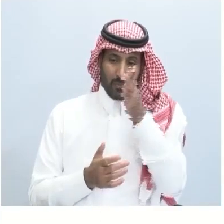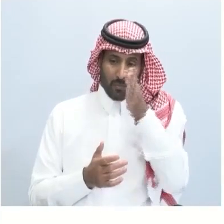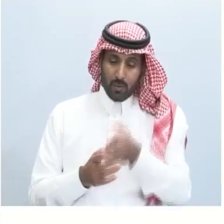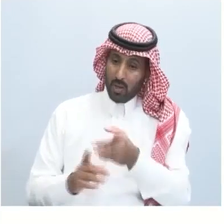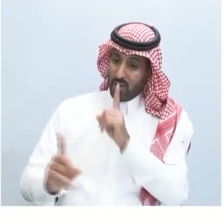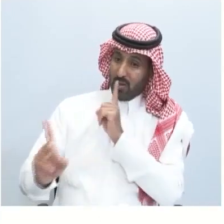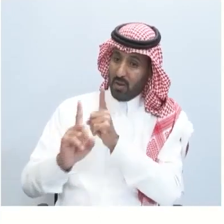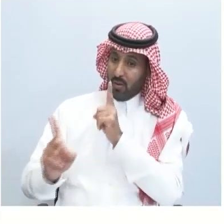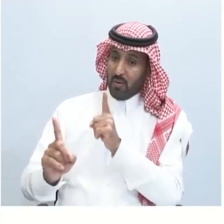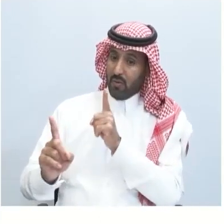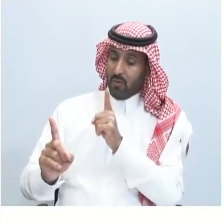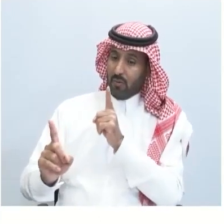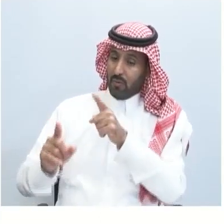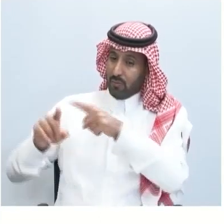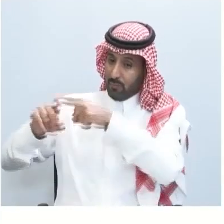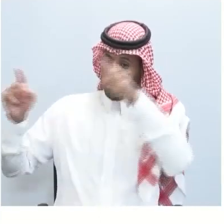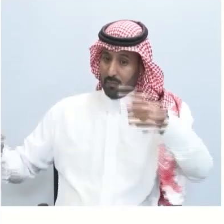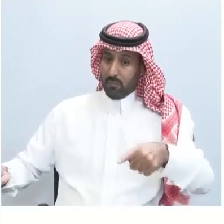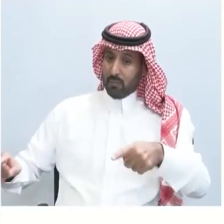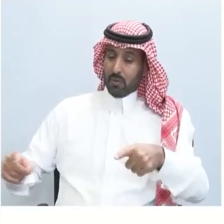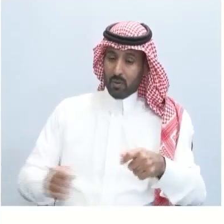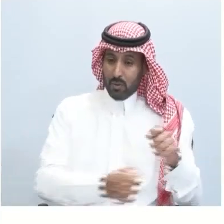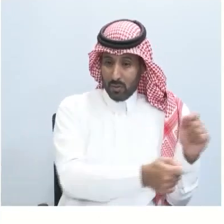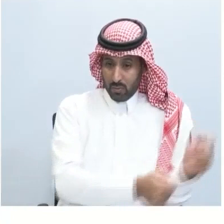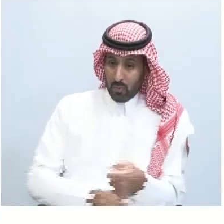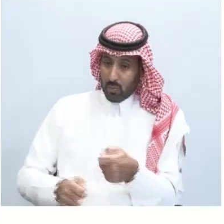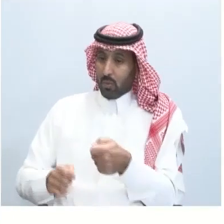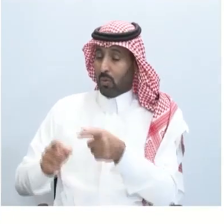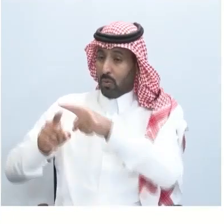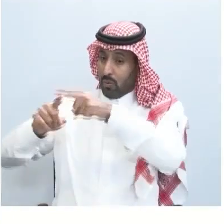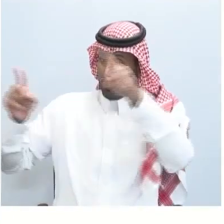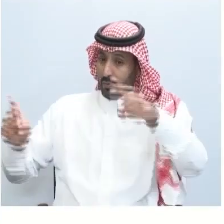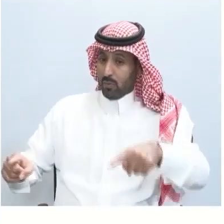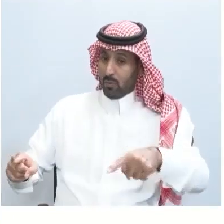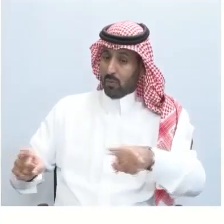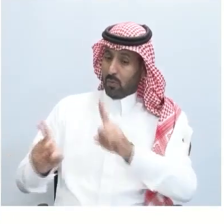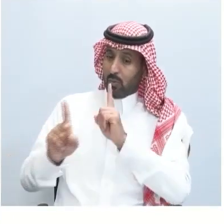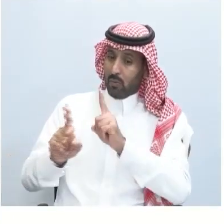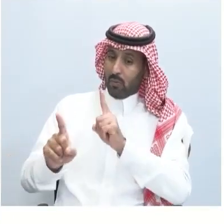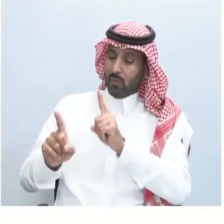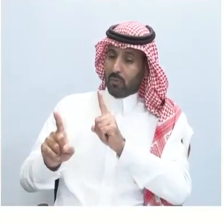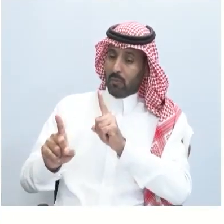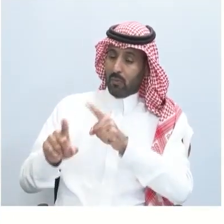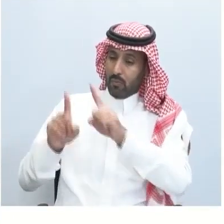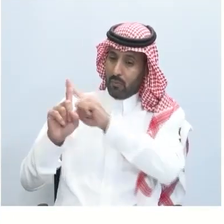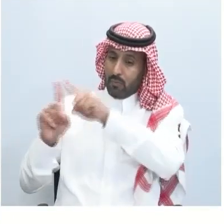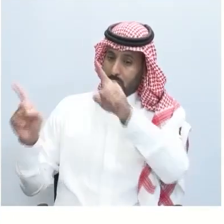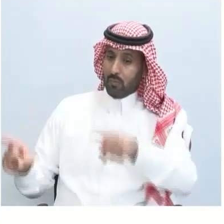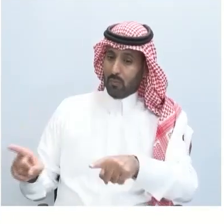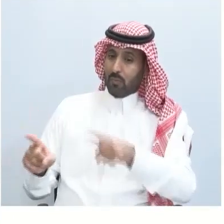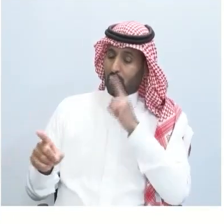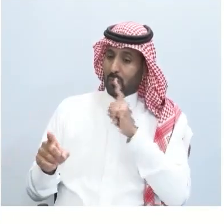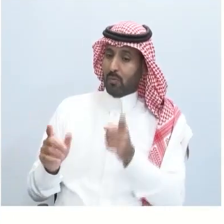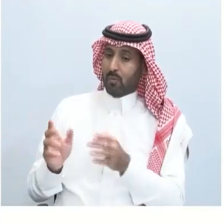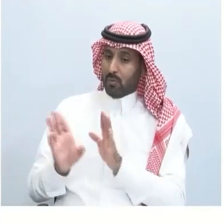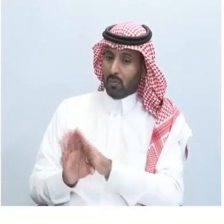front of your opponent's goal. What is it called? So it's the